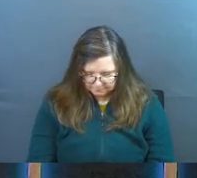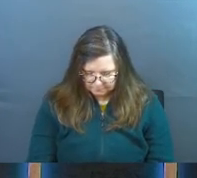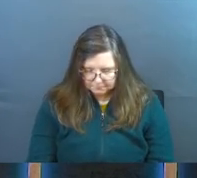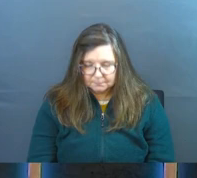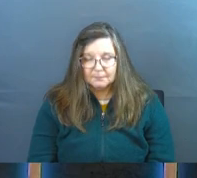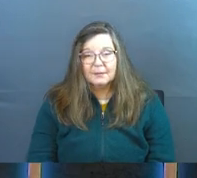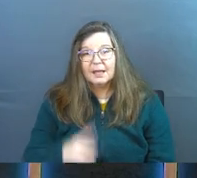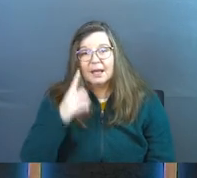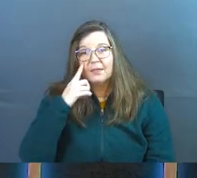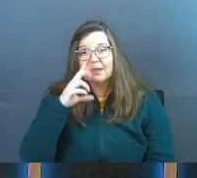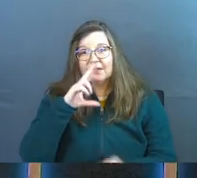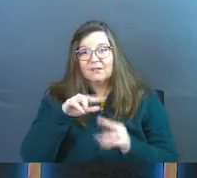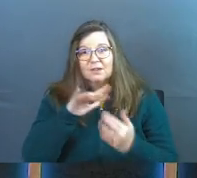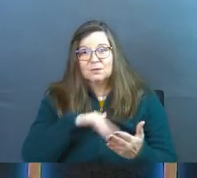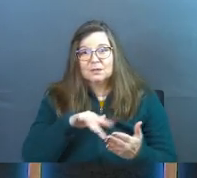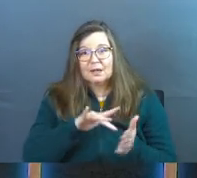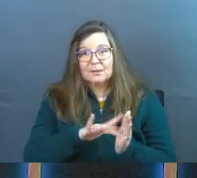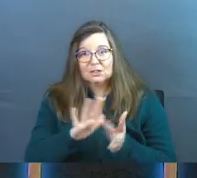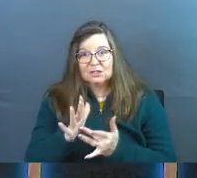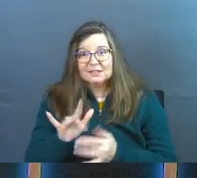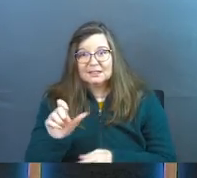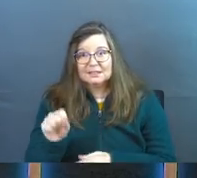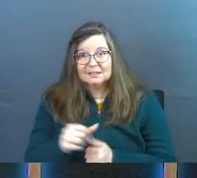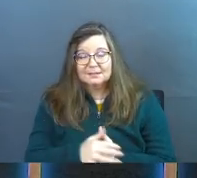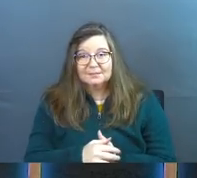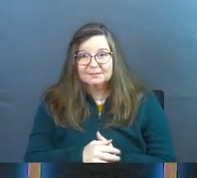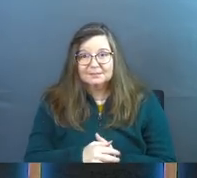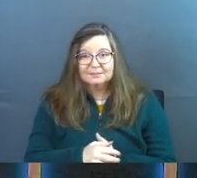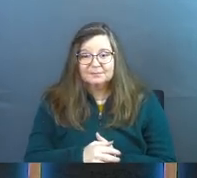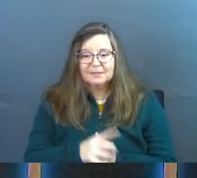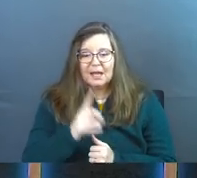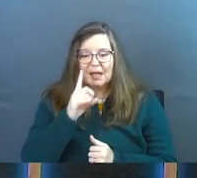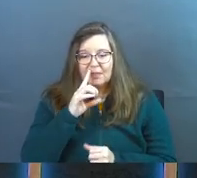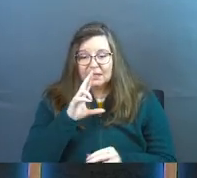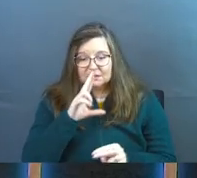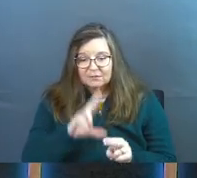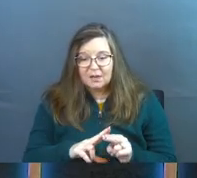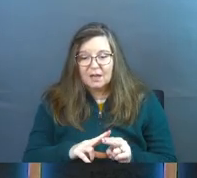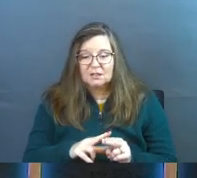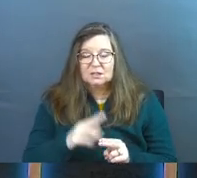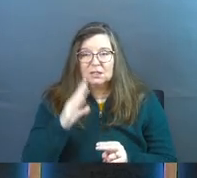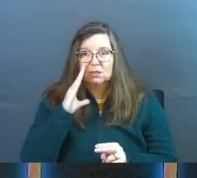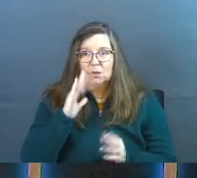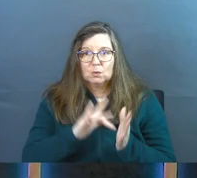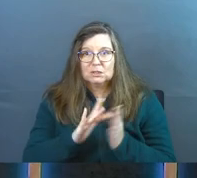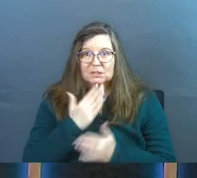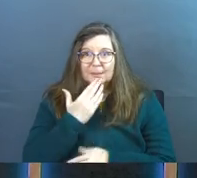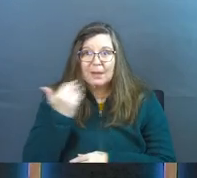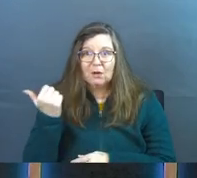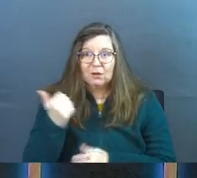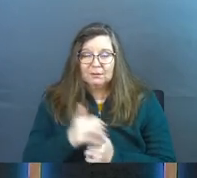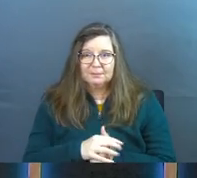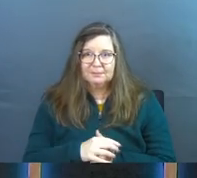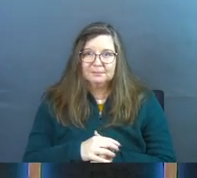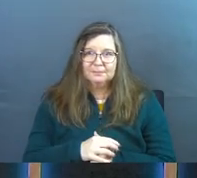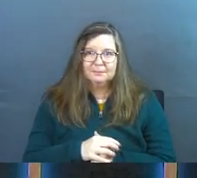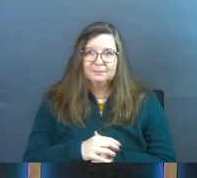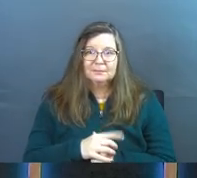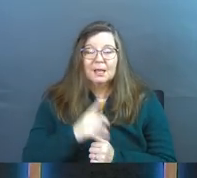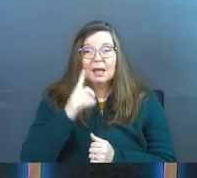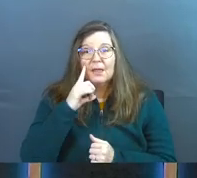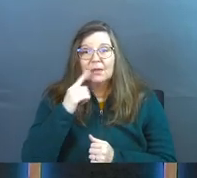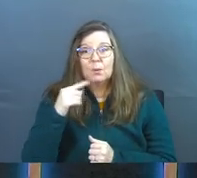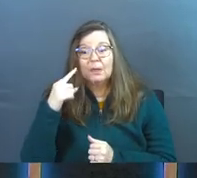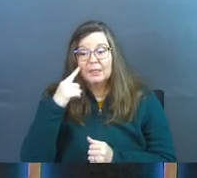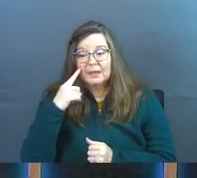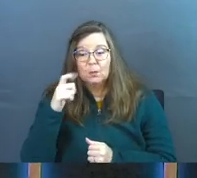I think it's fun to study about Jesus. I think it's fun to get to know Jesus better. I